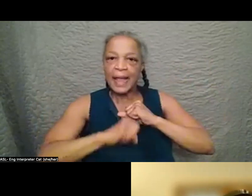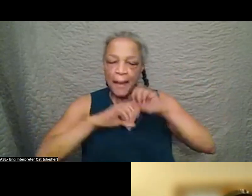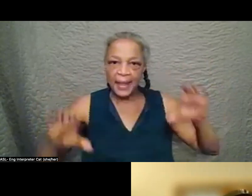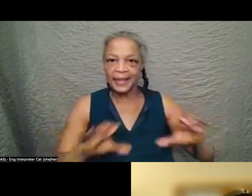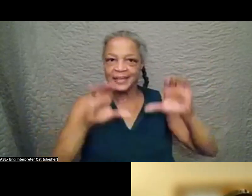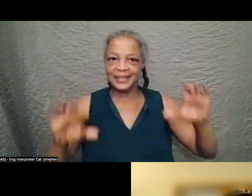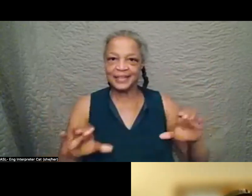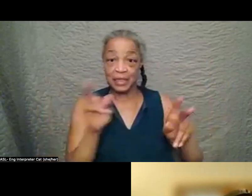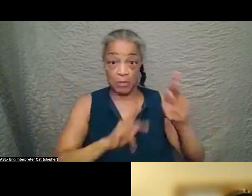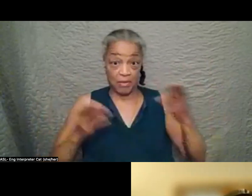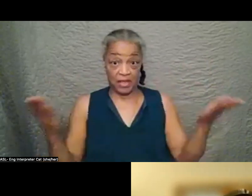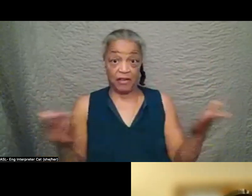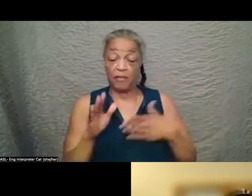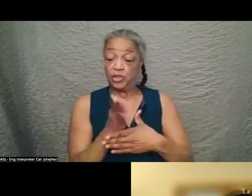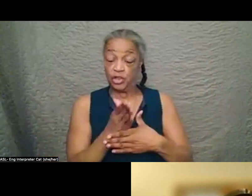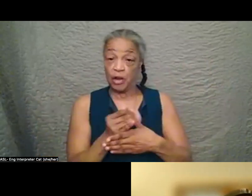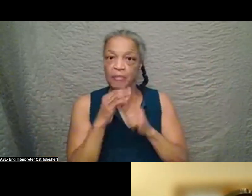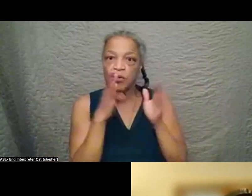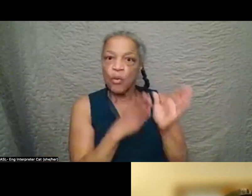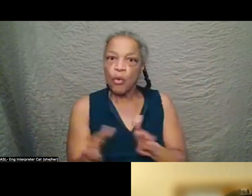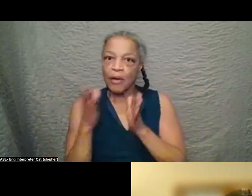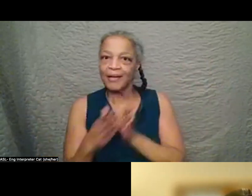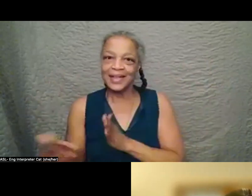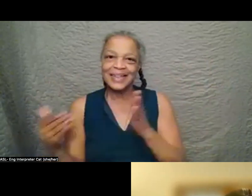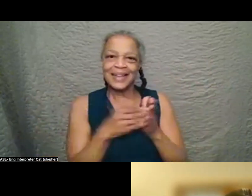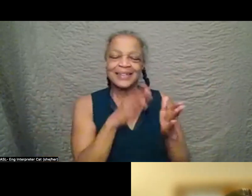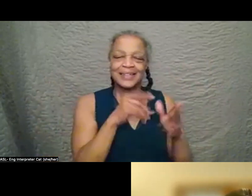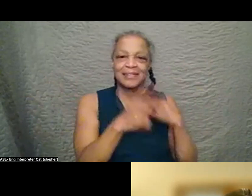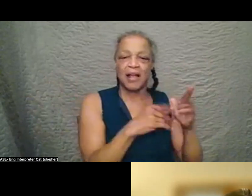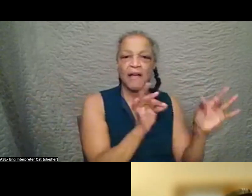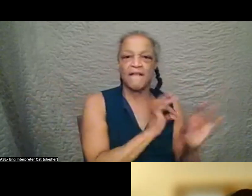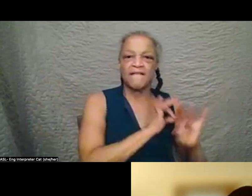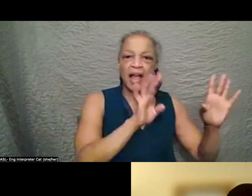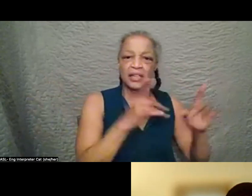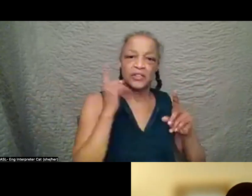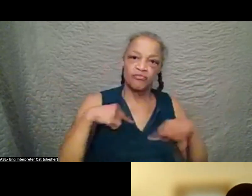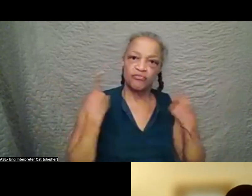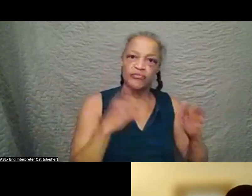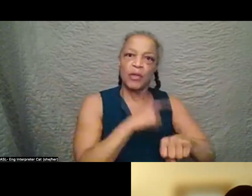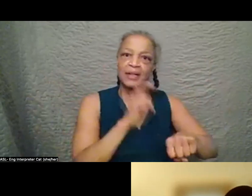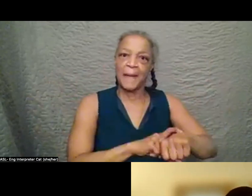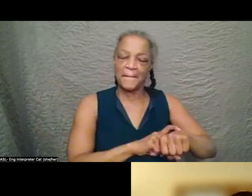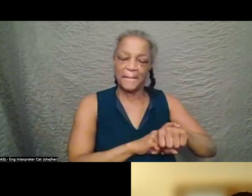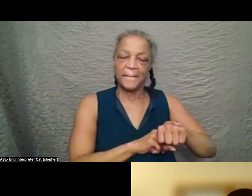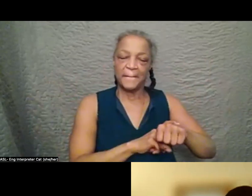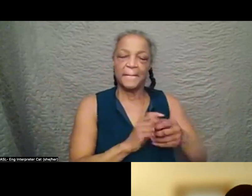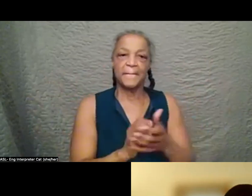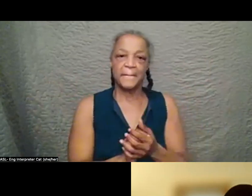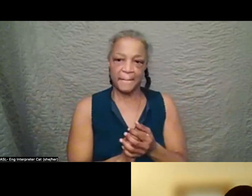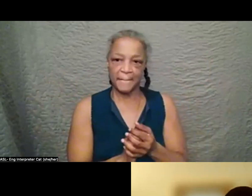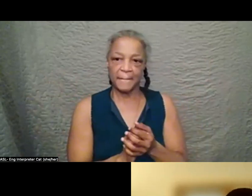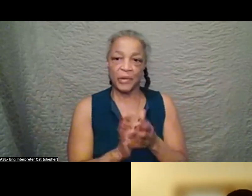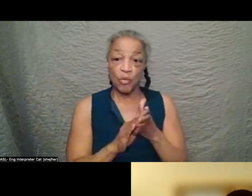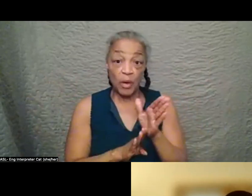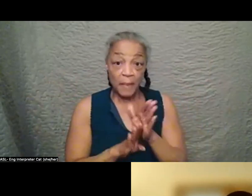here who have been sharing have been organizing against this type of violence for a long time. And so of course we're building on